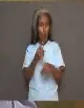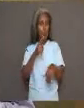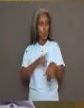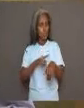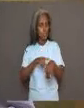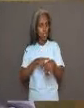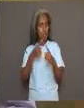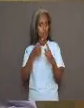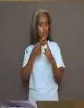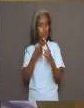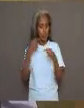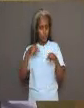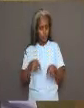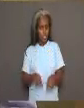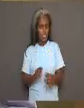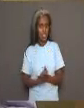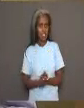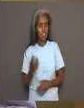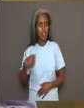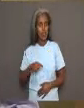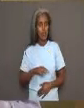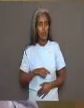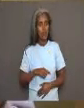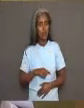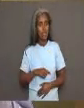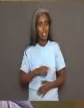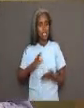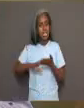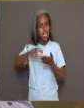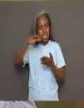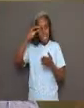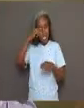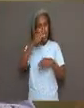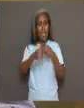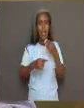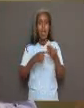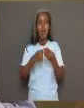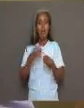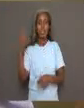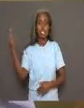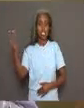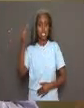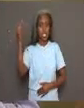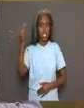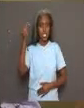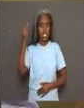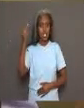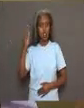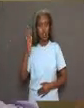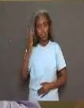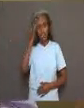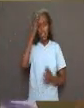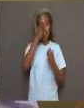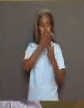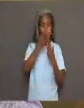That is all the time there is for today. We have begun to learn about the nature